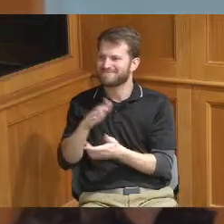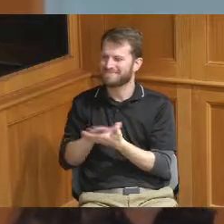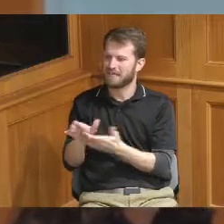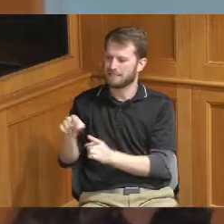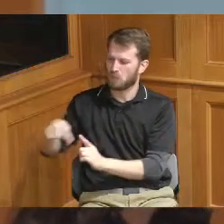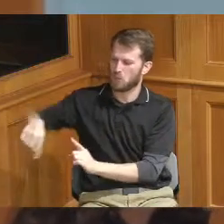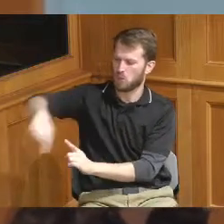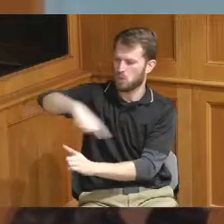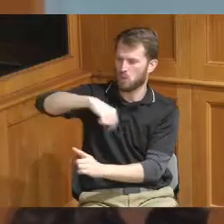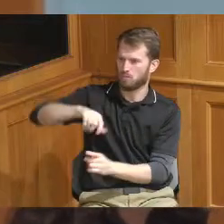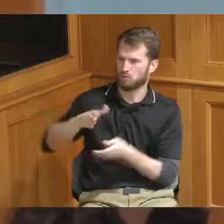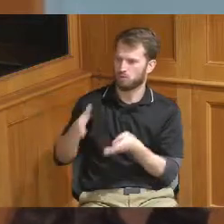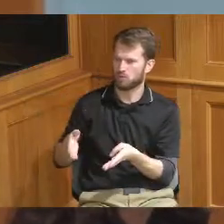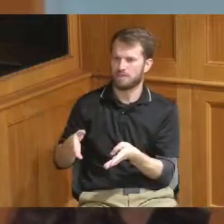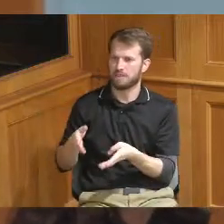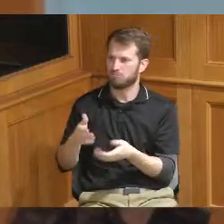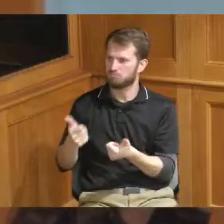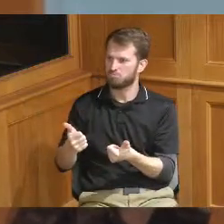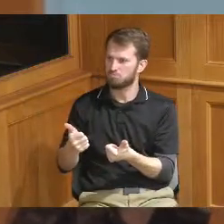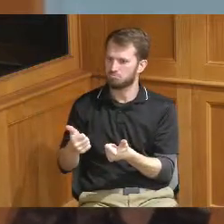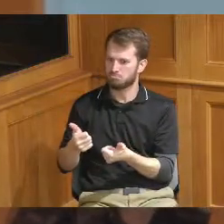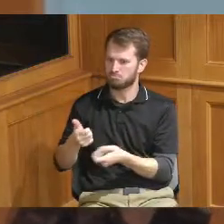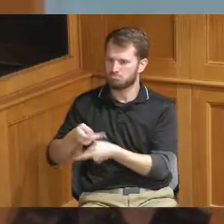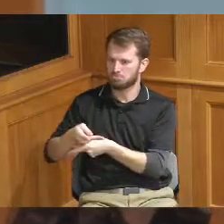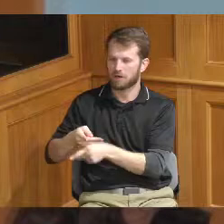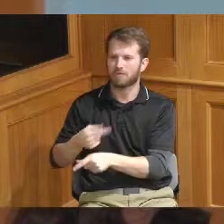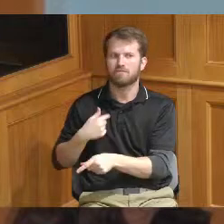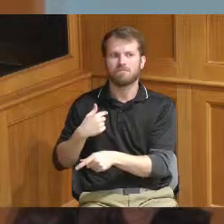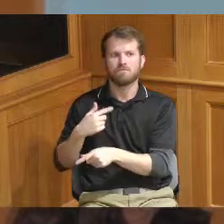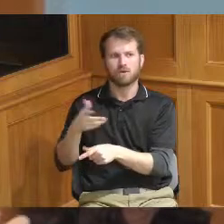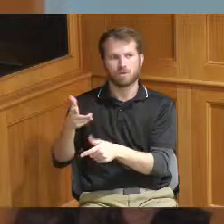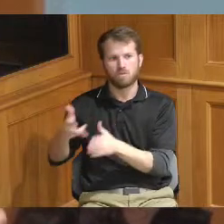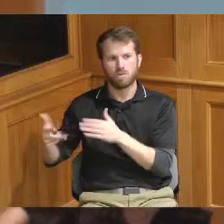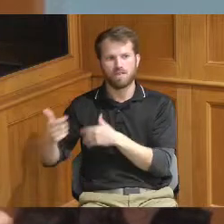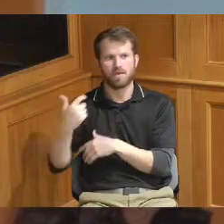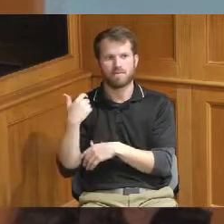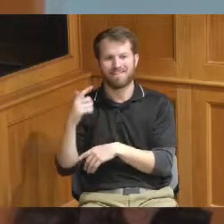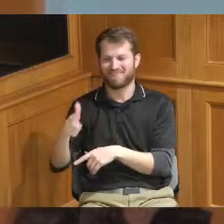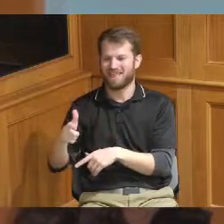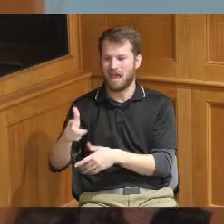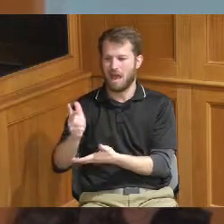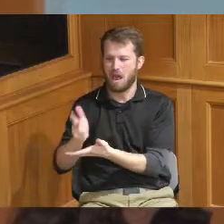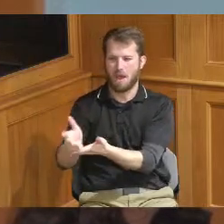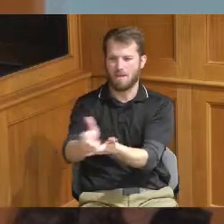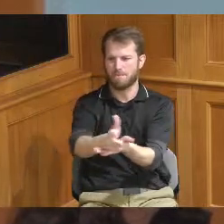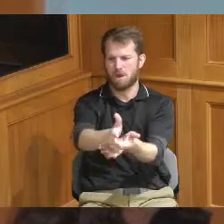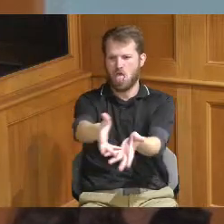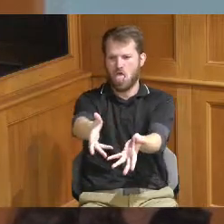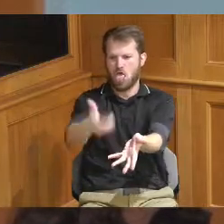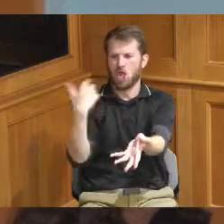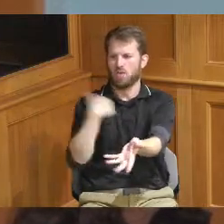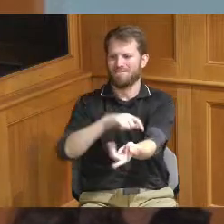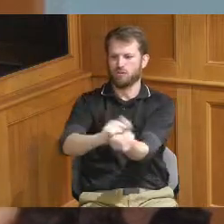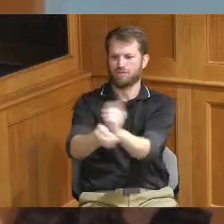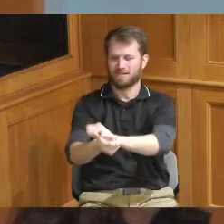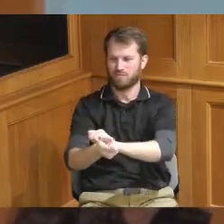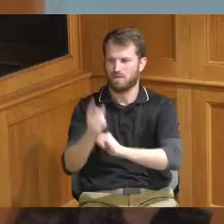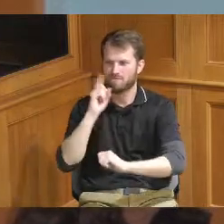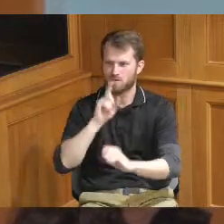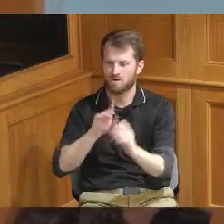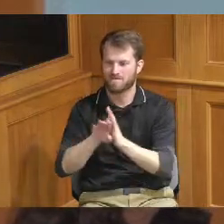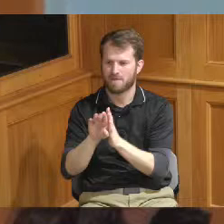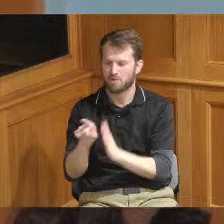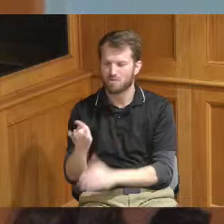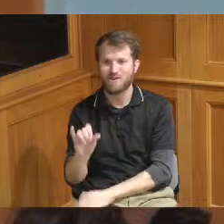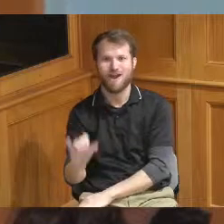well maintained. But when you pull back there, and we've softened that whole sea of parking for our development, you're going to say, oh, this is